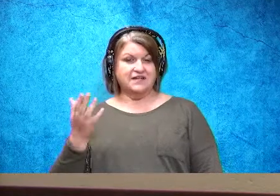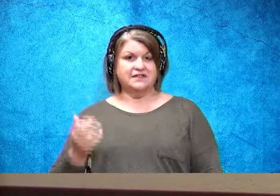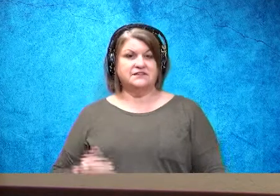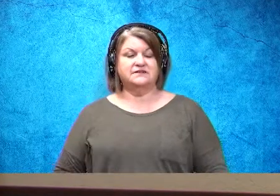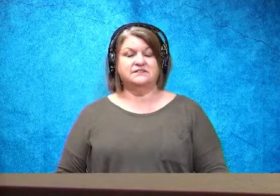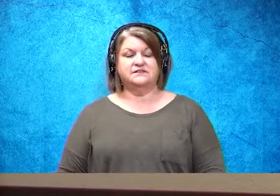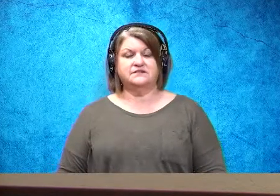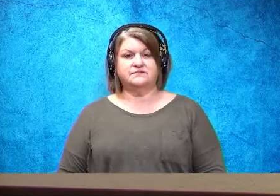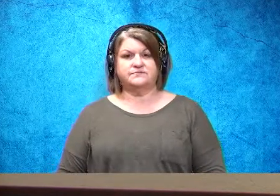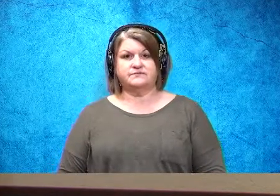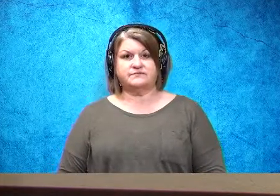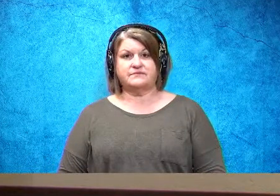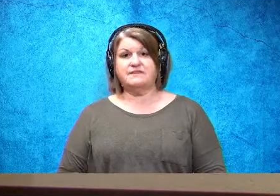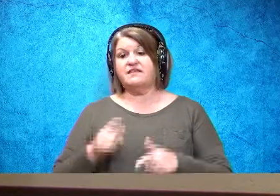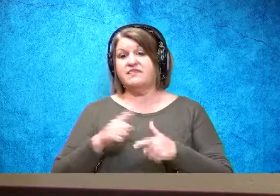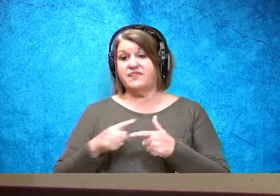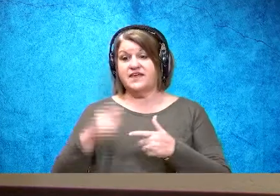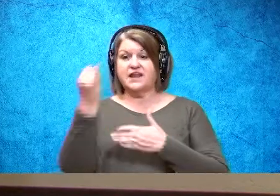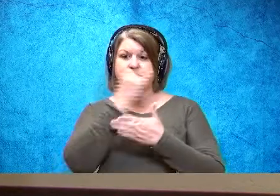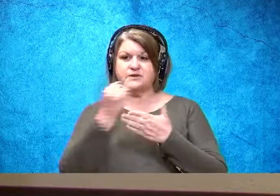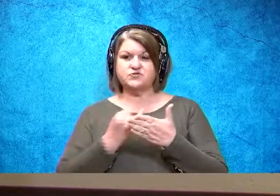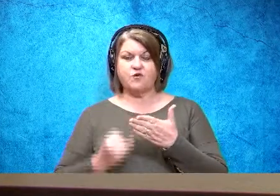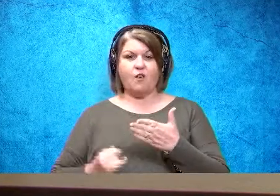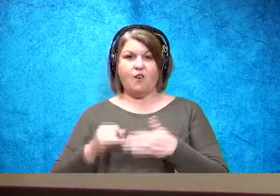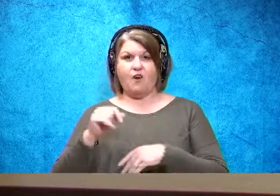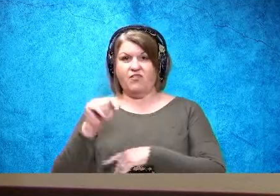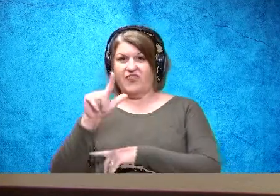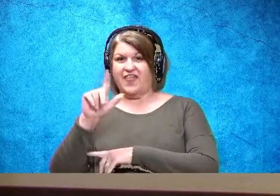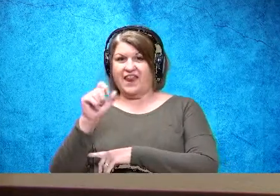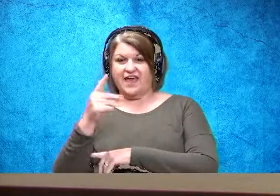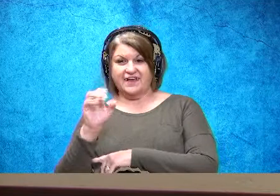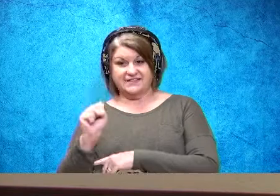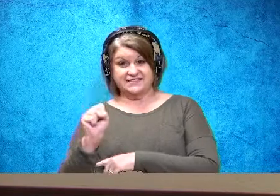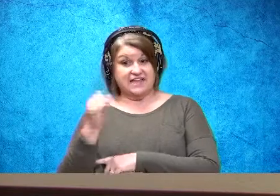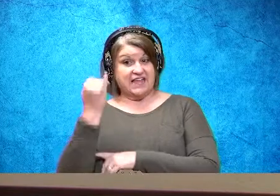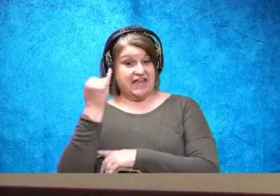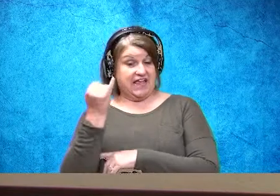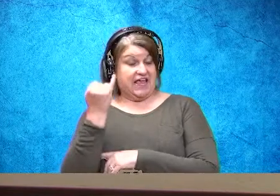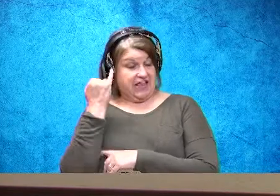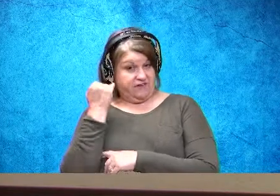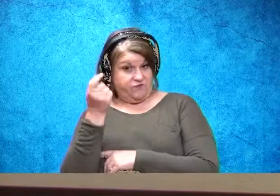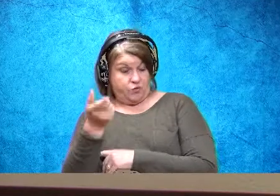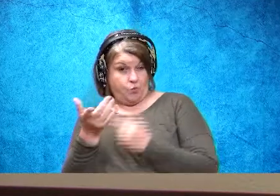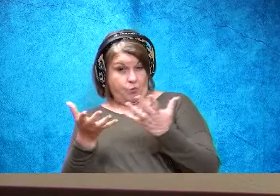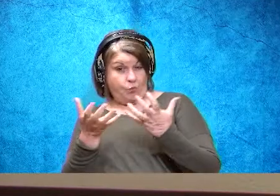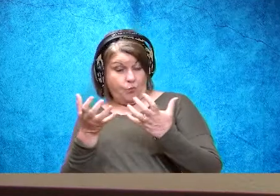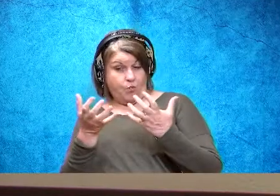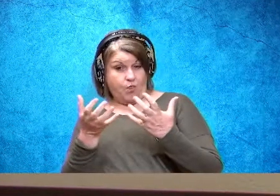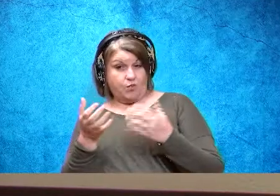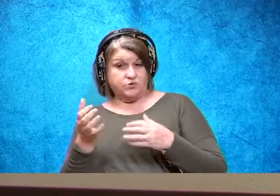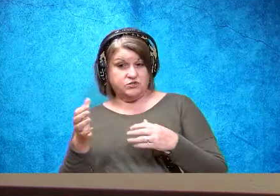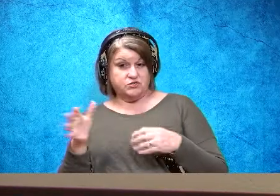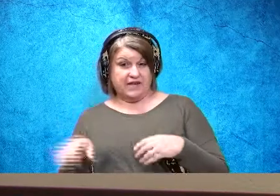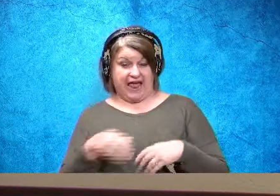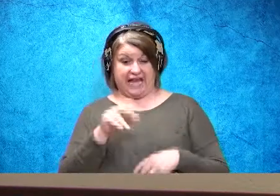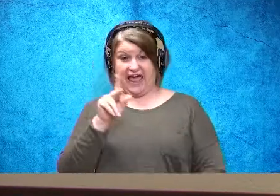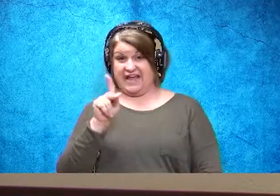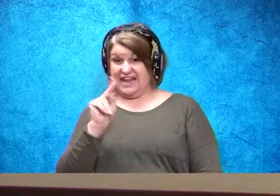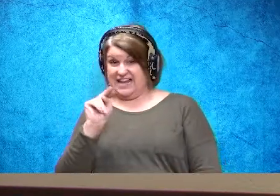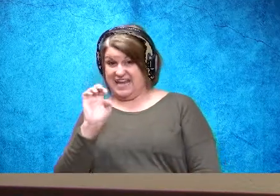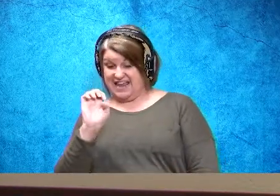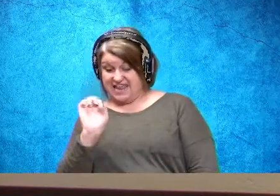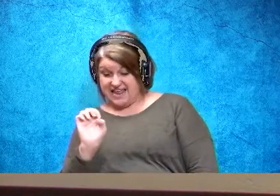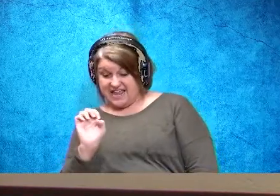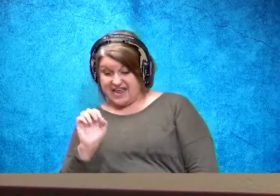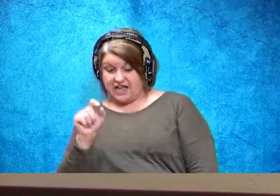All right, and then I'm going to draw the legs. Now, if you want, you can add a little part for the knee, you could add a circle, you could add